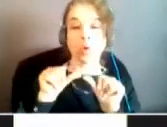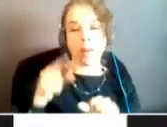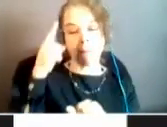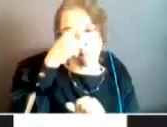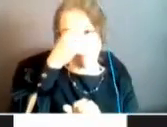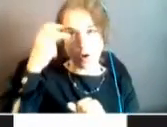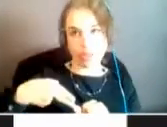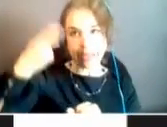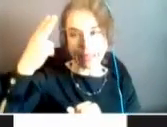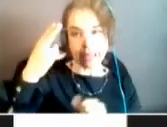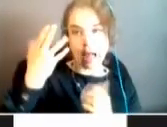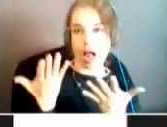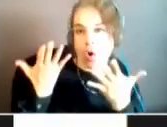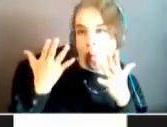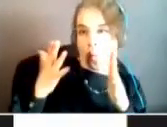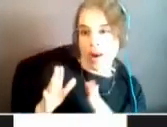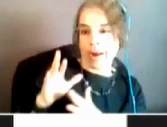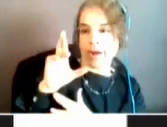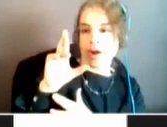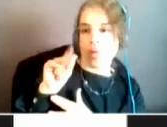because there is a higher completion rate.